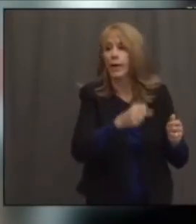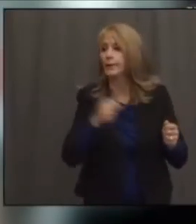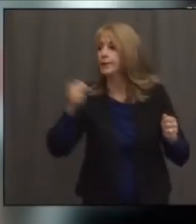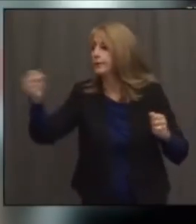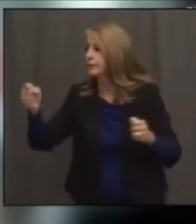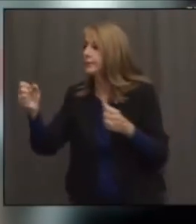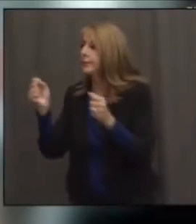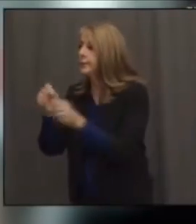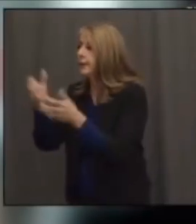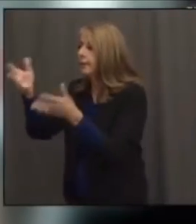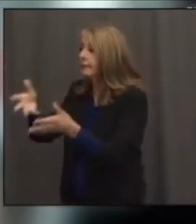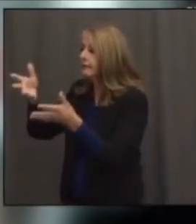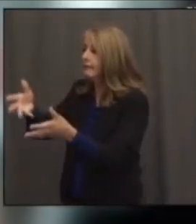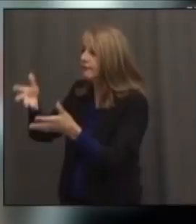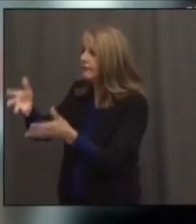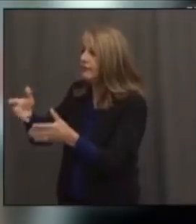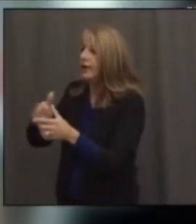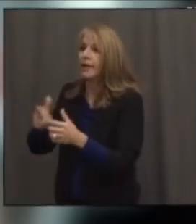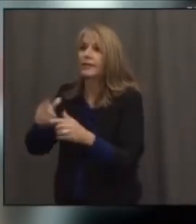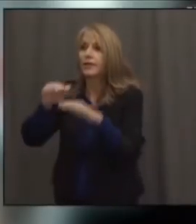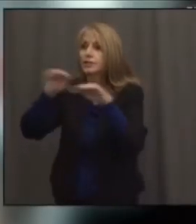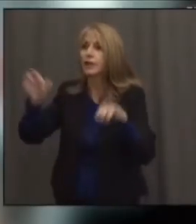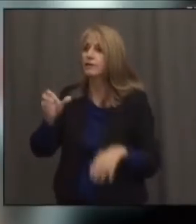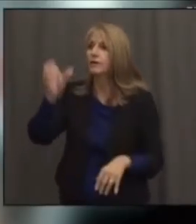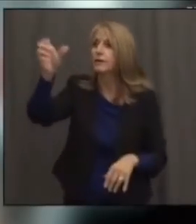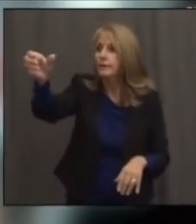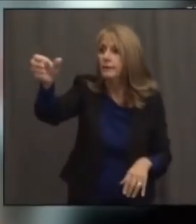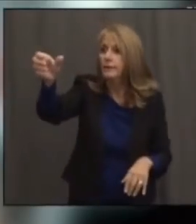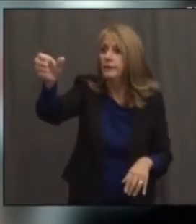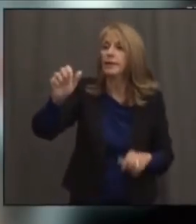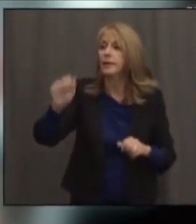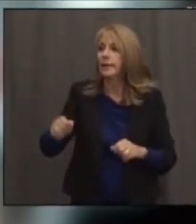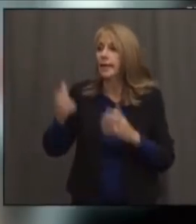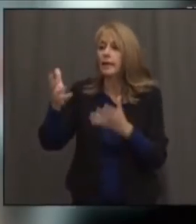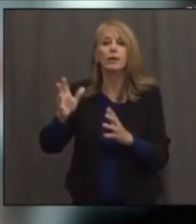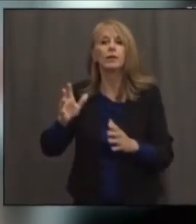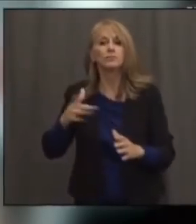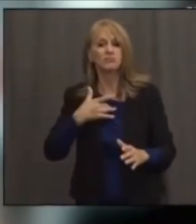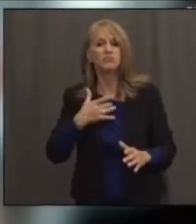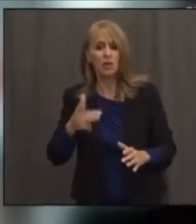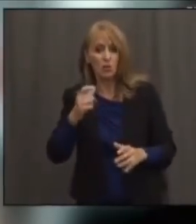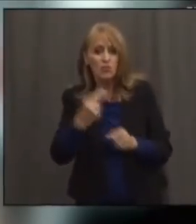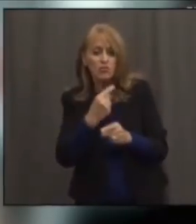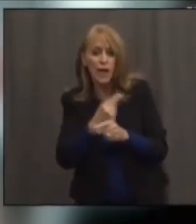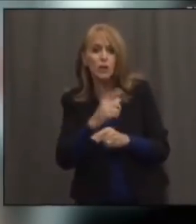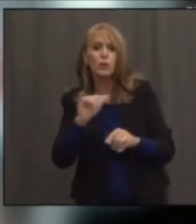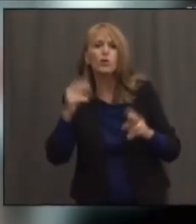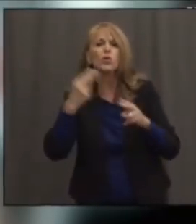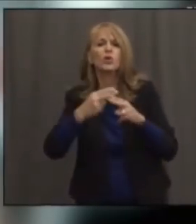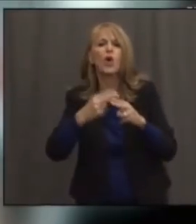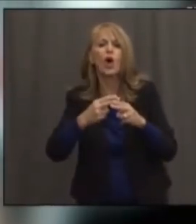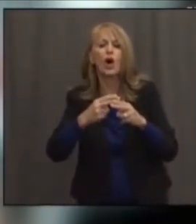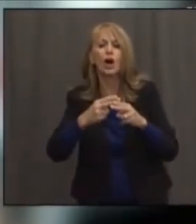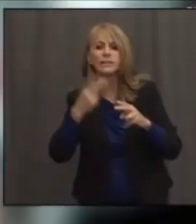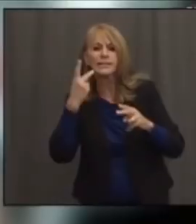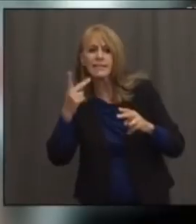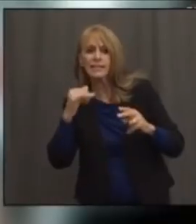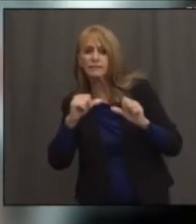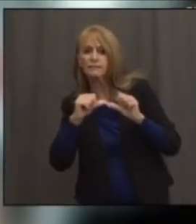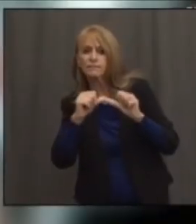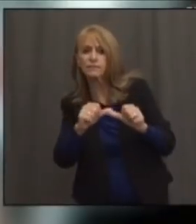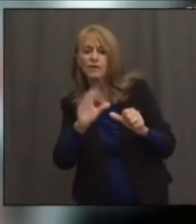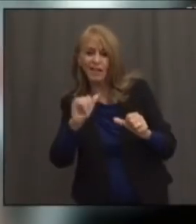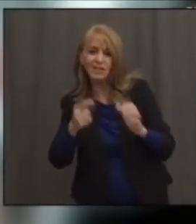for 6 weeks, and then on the shelf thawed out for a couple of weeks. Normally, you would do all that stability study work. That could take